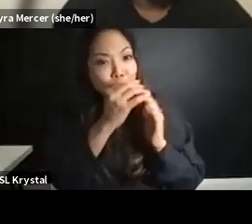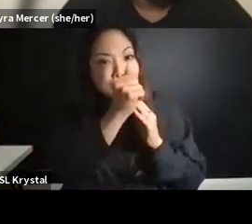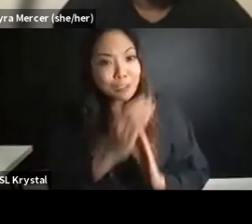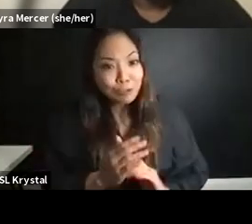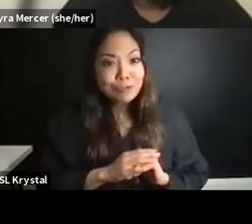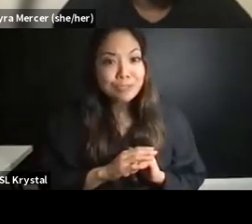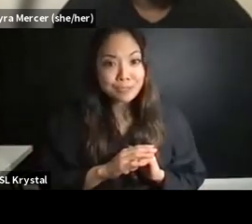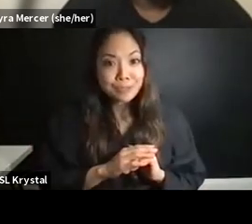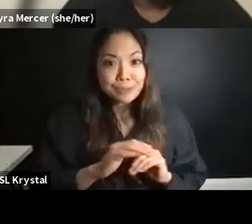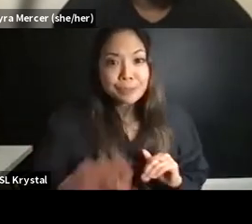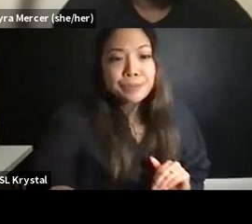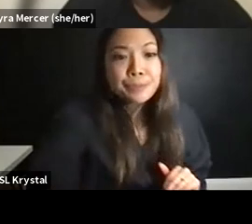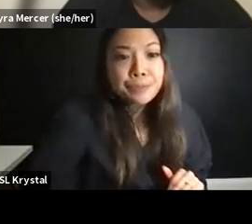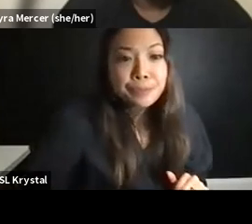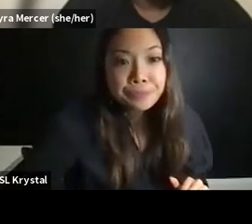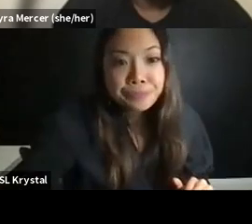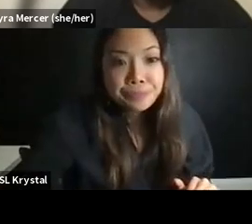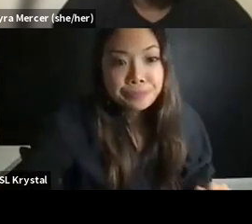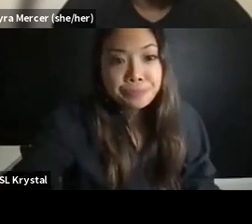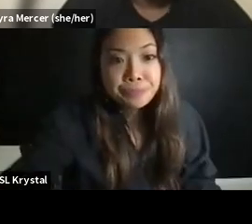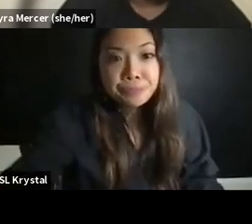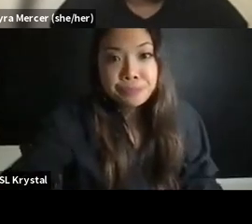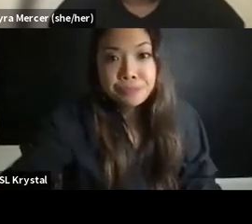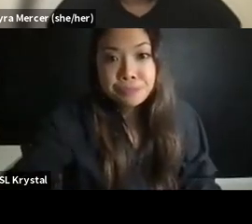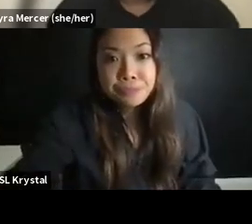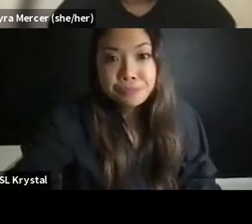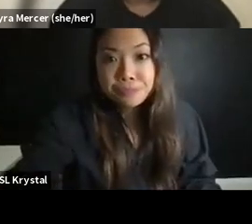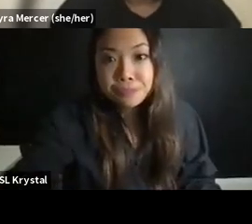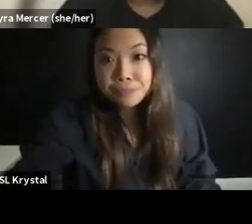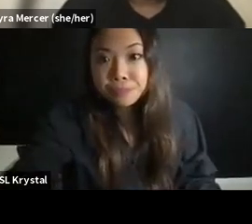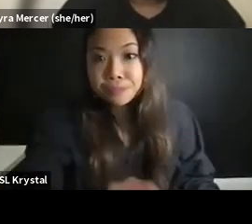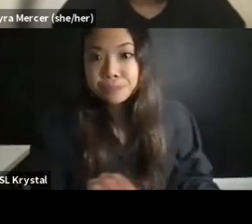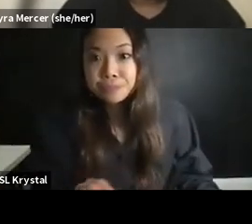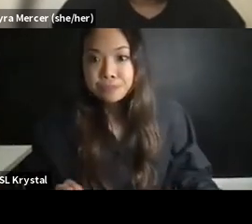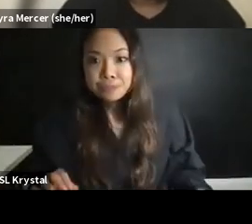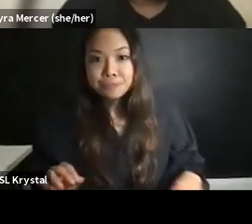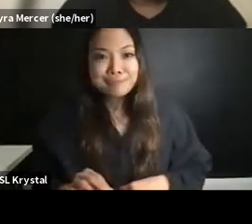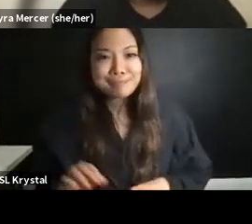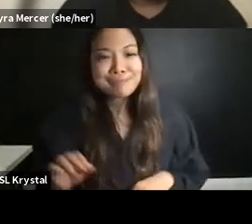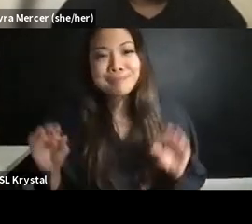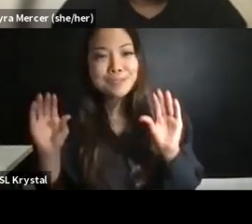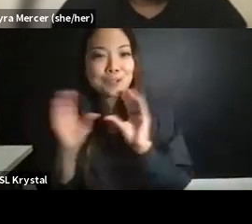um certified librarians are are really in a leadership role within this school